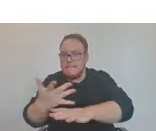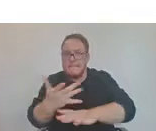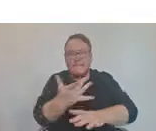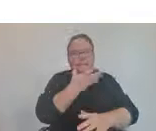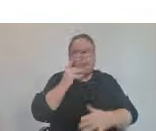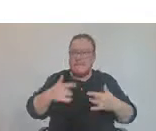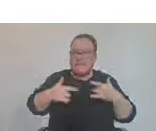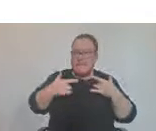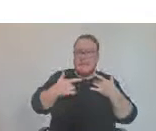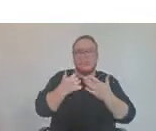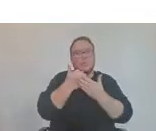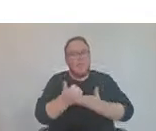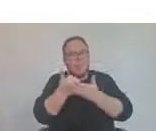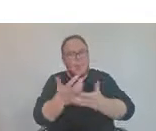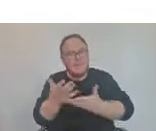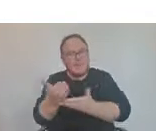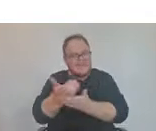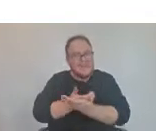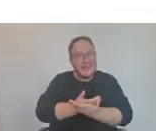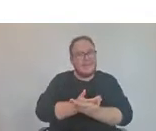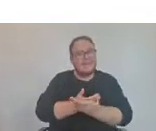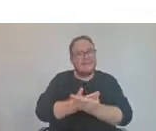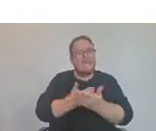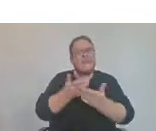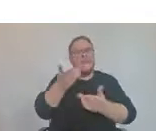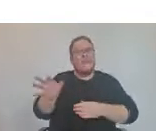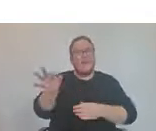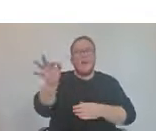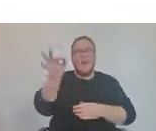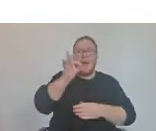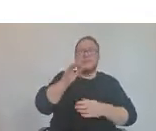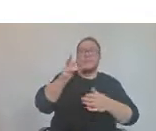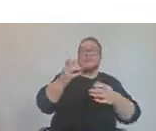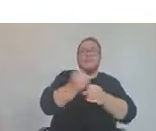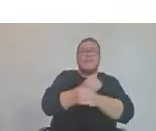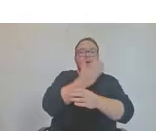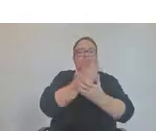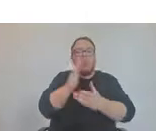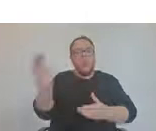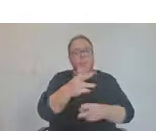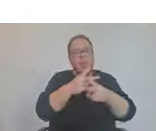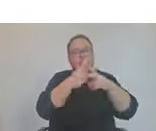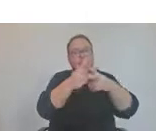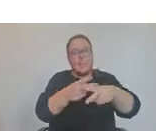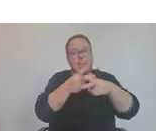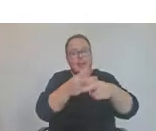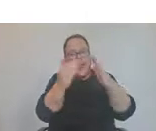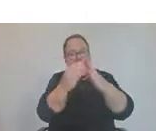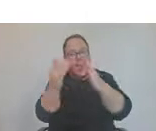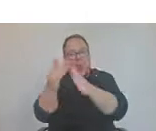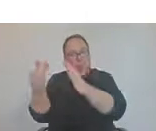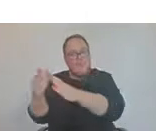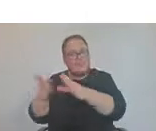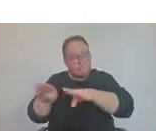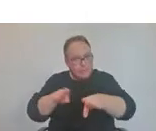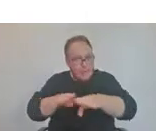We were asked to ensure that all of our care homes had infection prevention control measures in place, and all their staff were